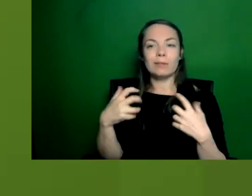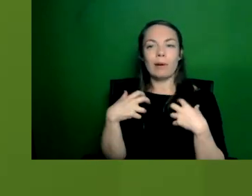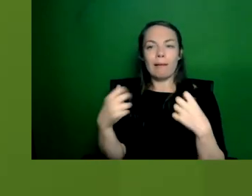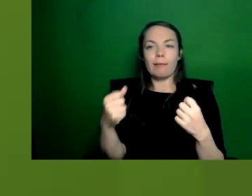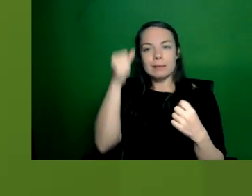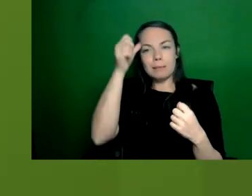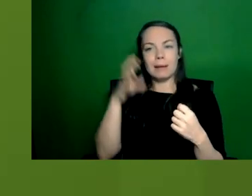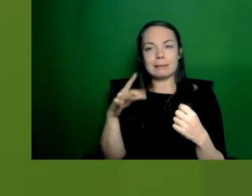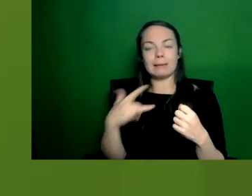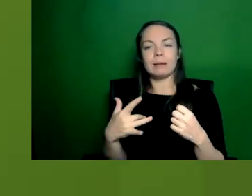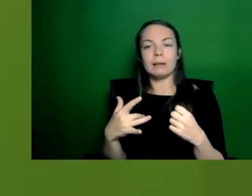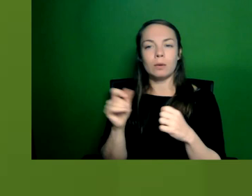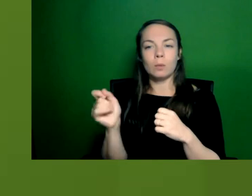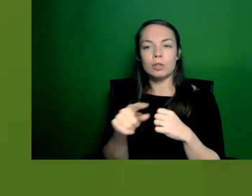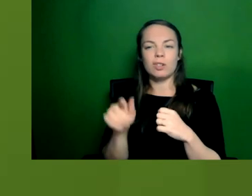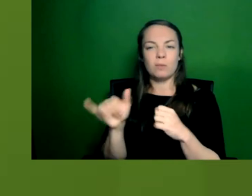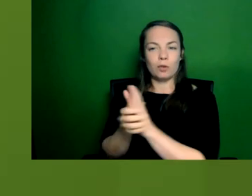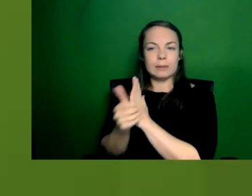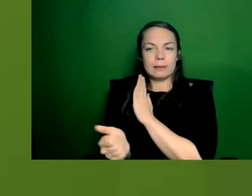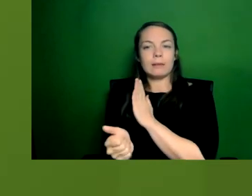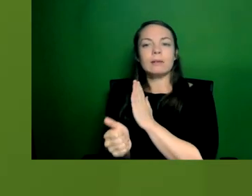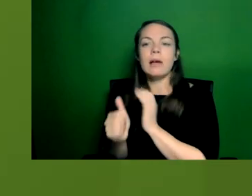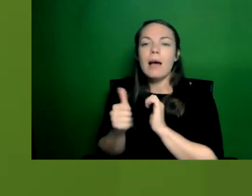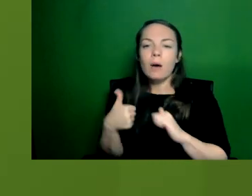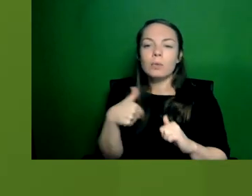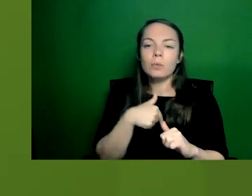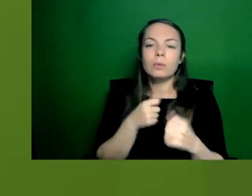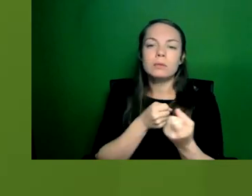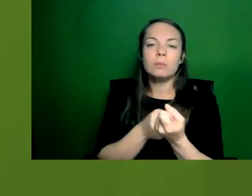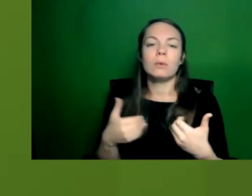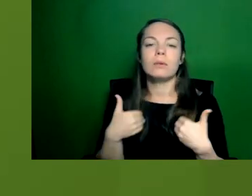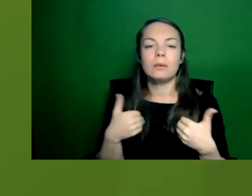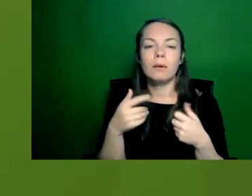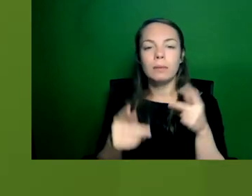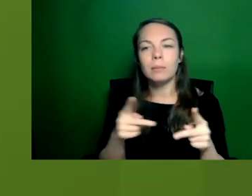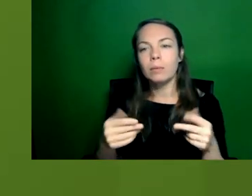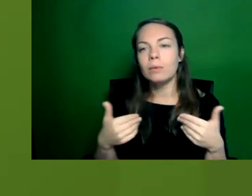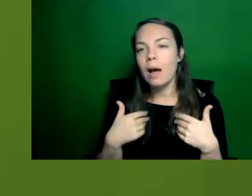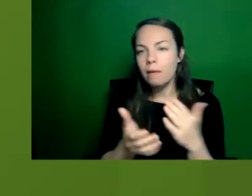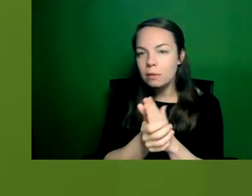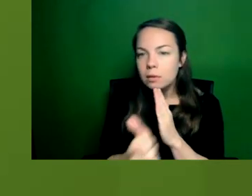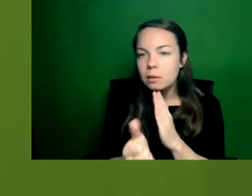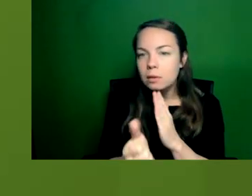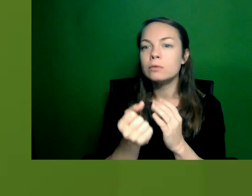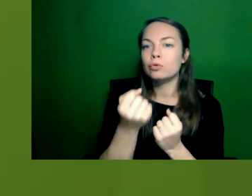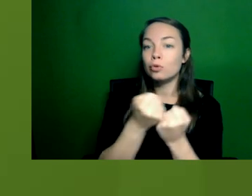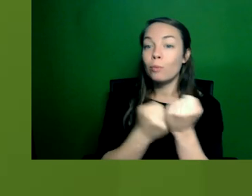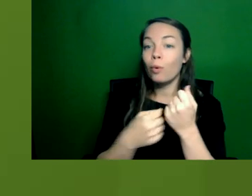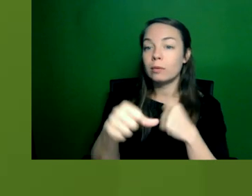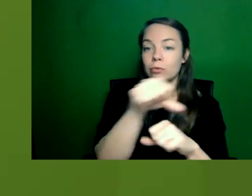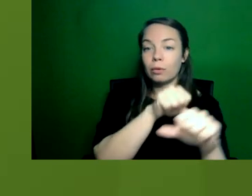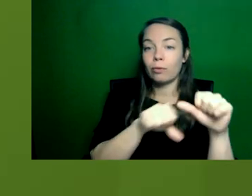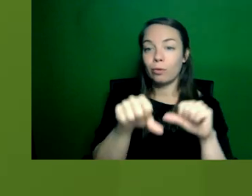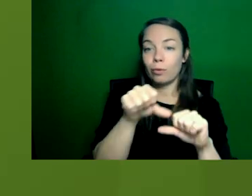conversation, the skills piece, how are we supporting young people to have the skills to support one another? So that